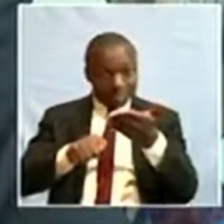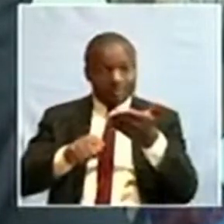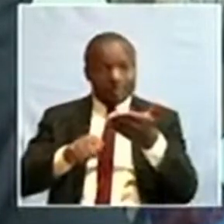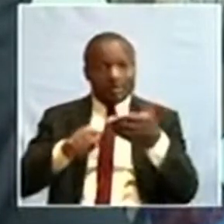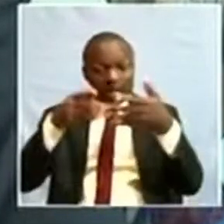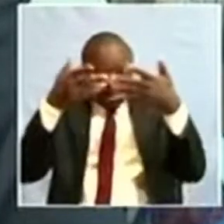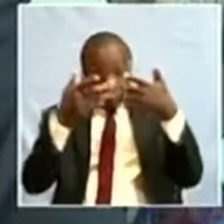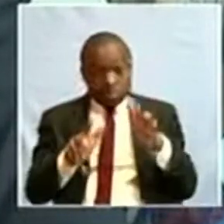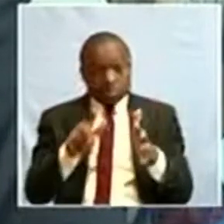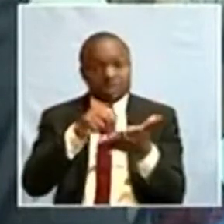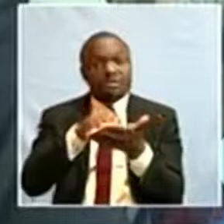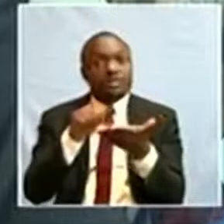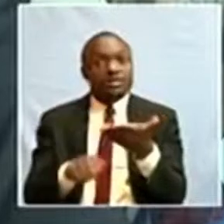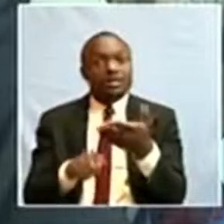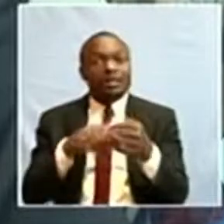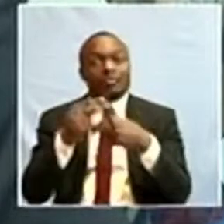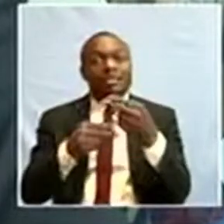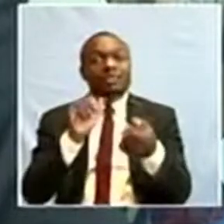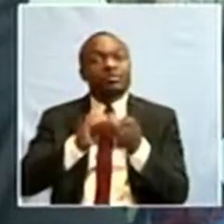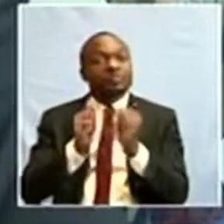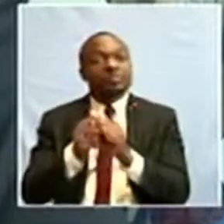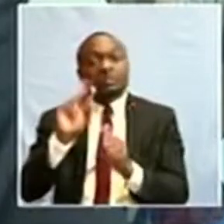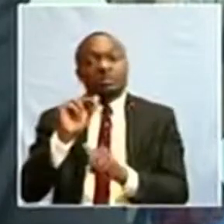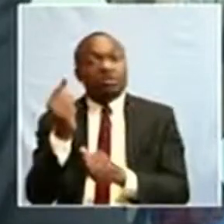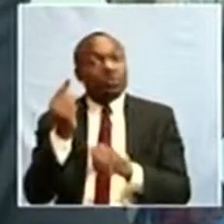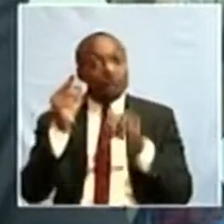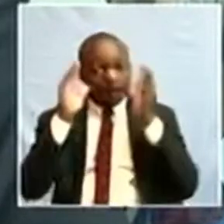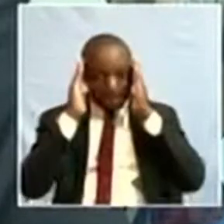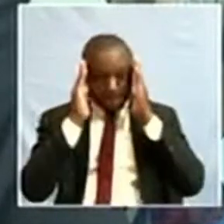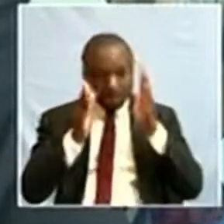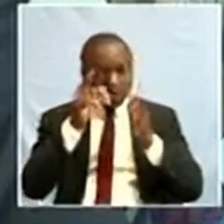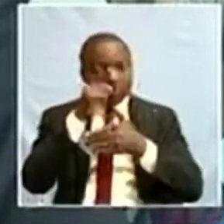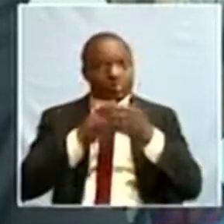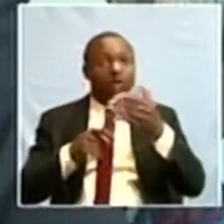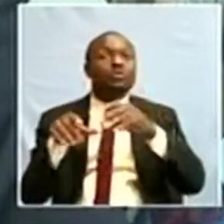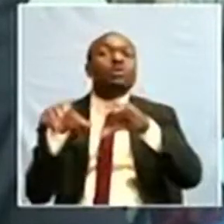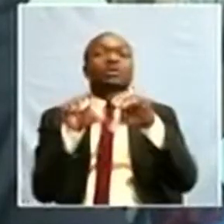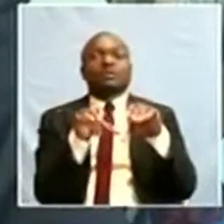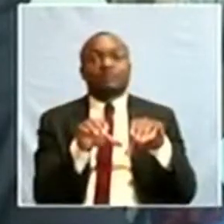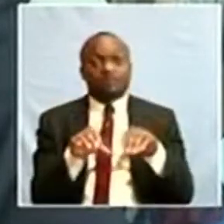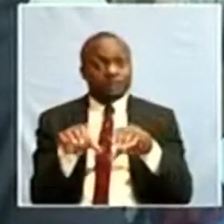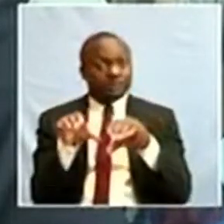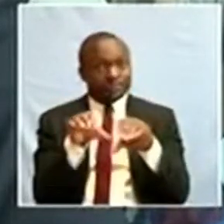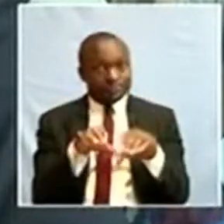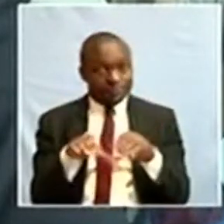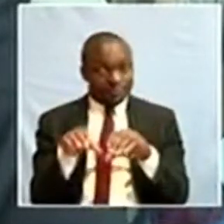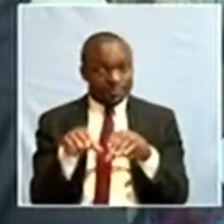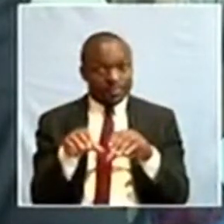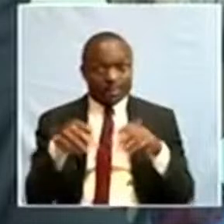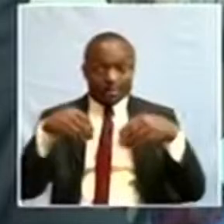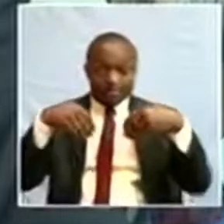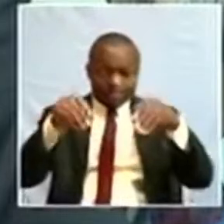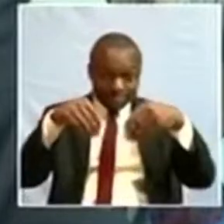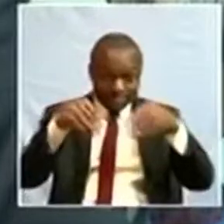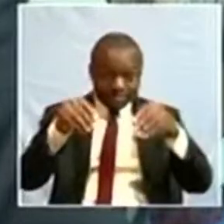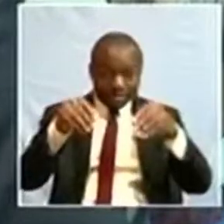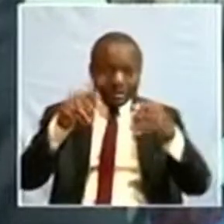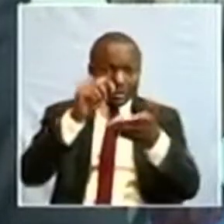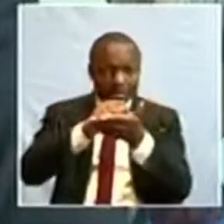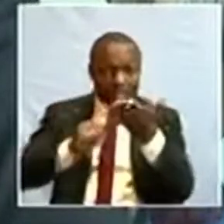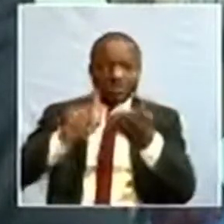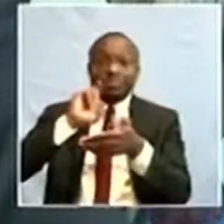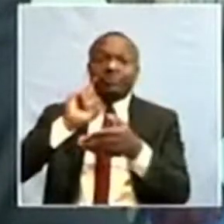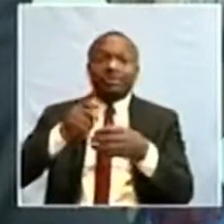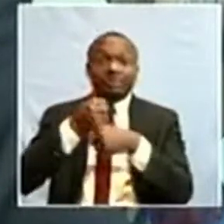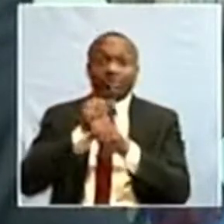we lose that trust, then there's a problem. No one will pay attention to whatever it is that we're doing, right? So in selling that particular trust, we must